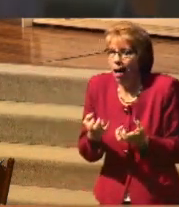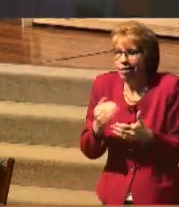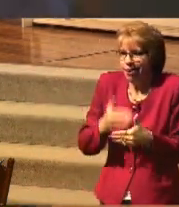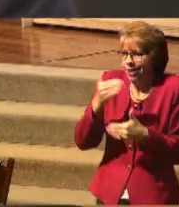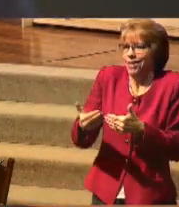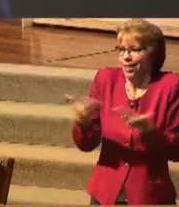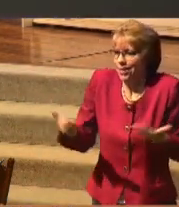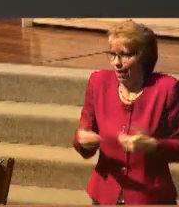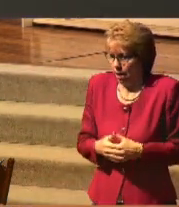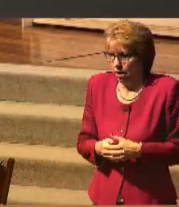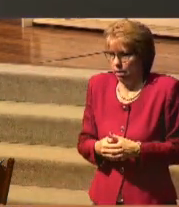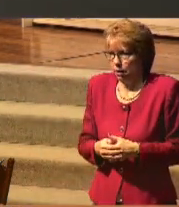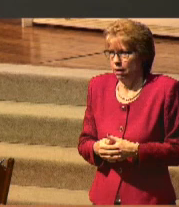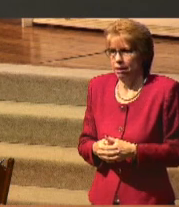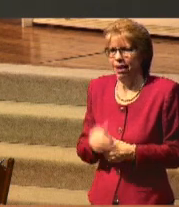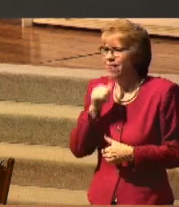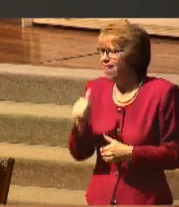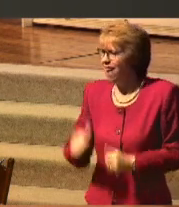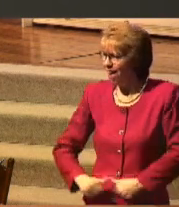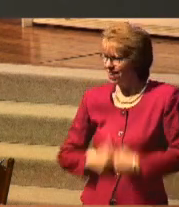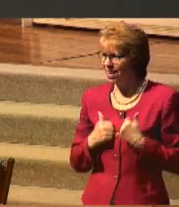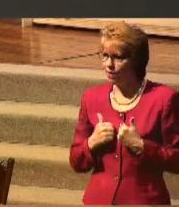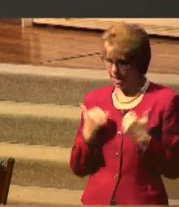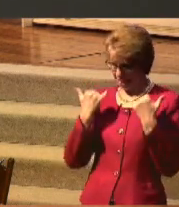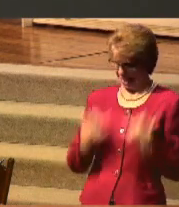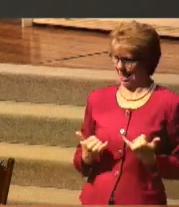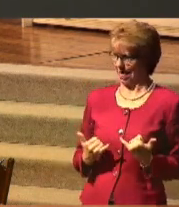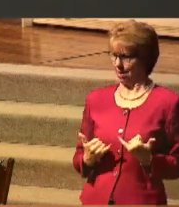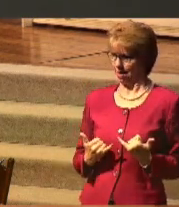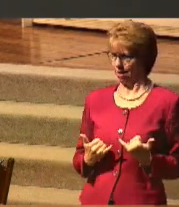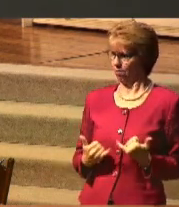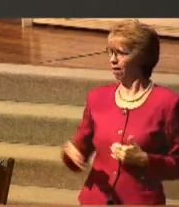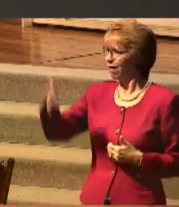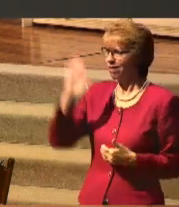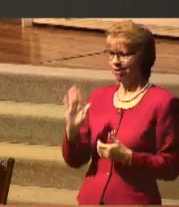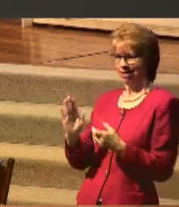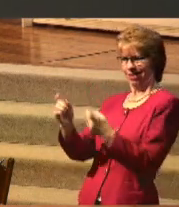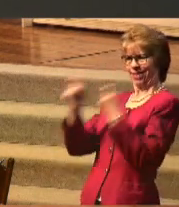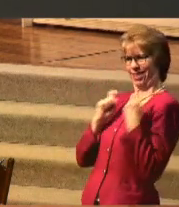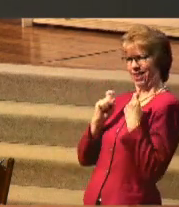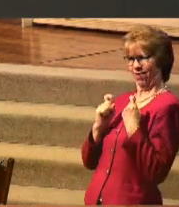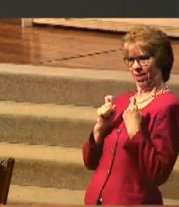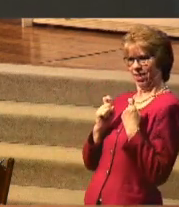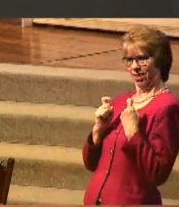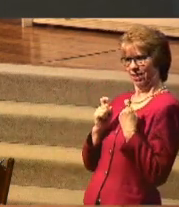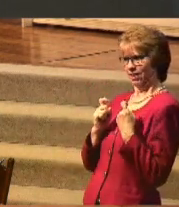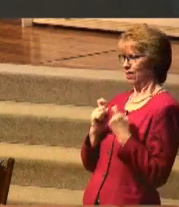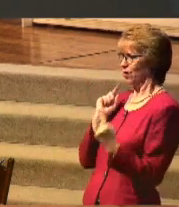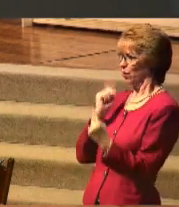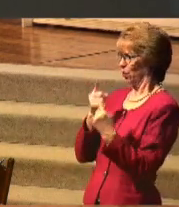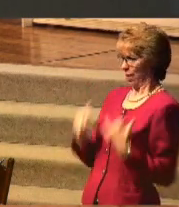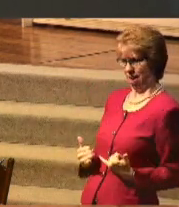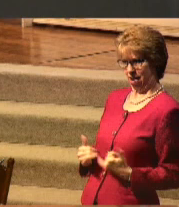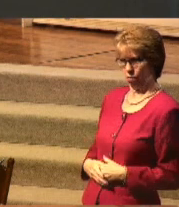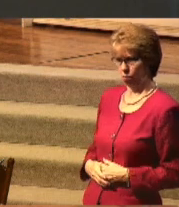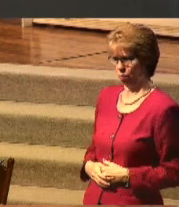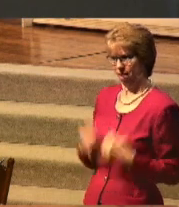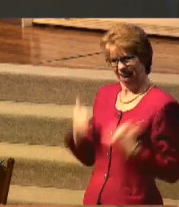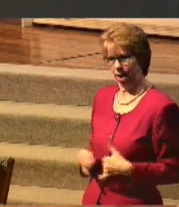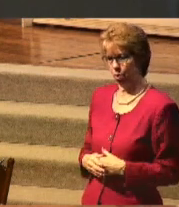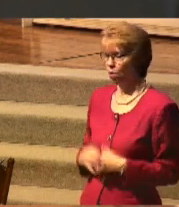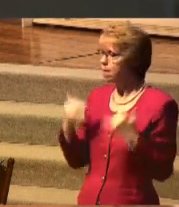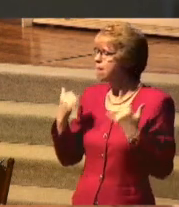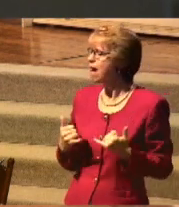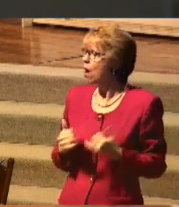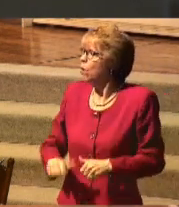instead of living in the moment that God has given to us. Live in the present. The